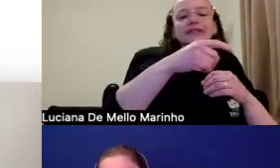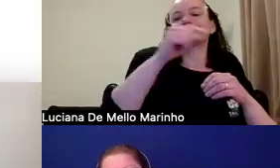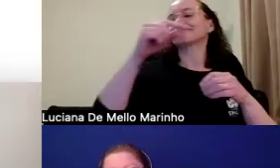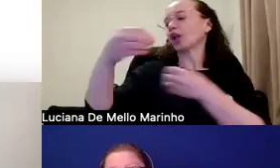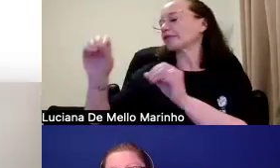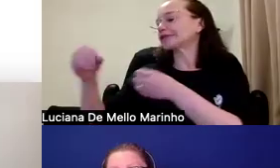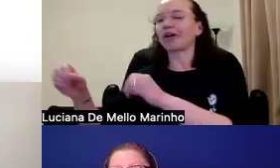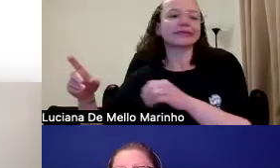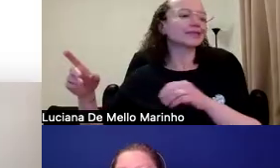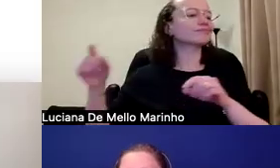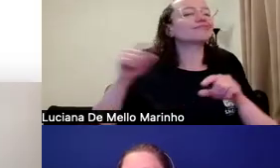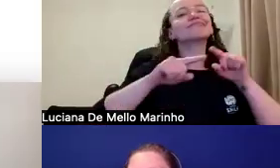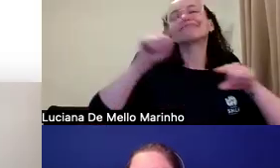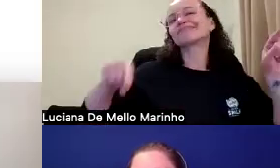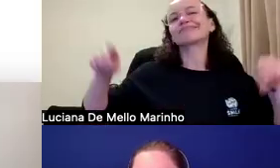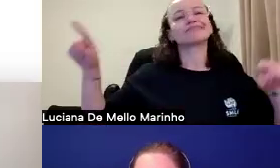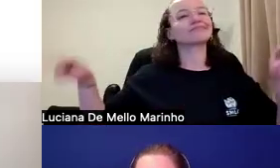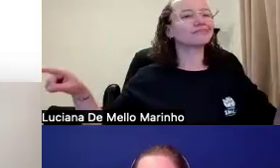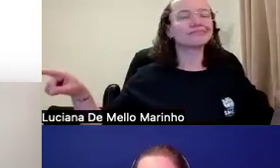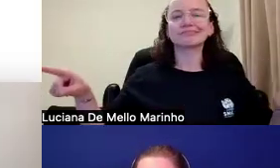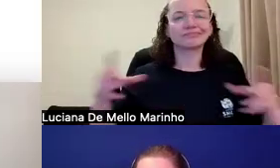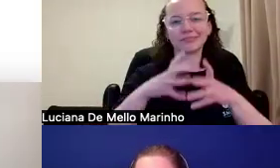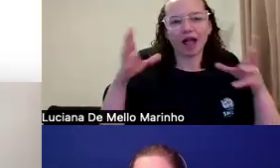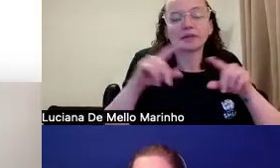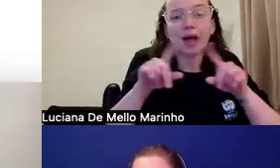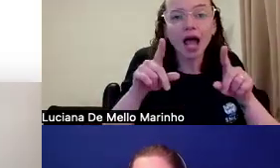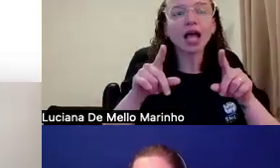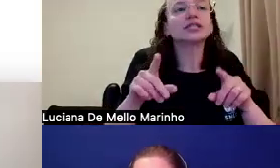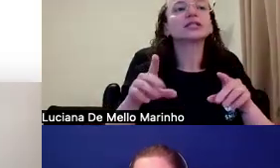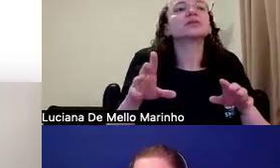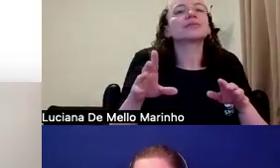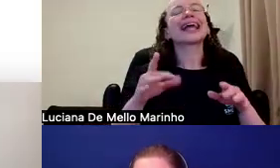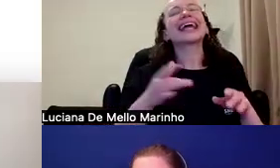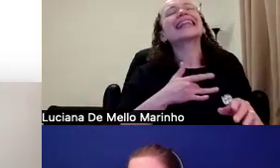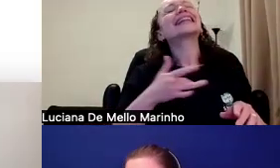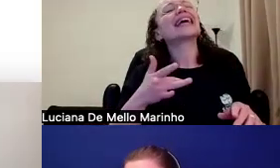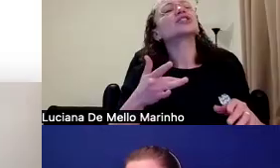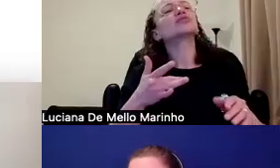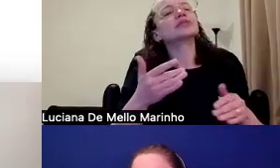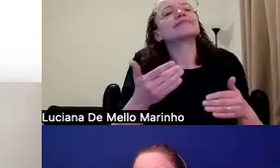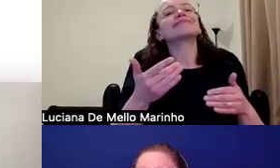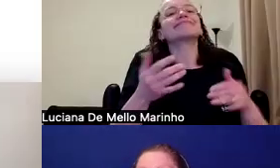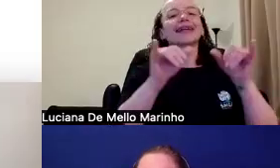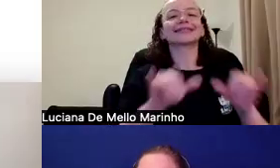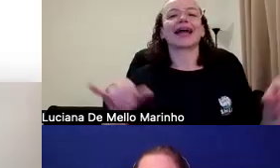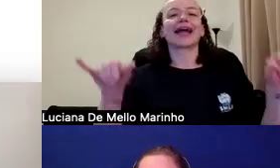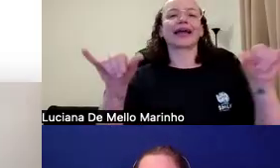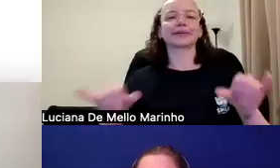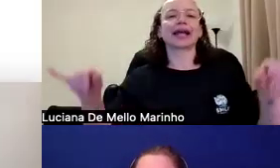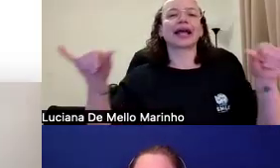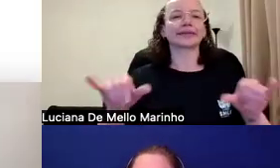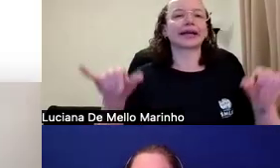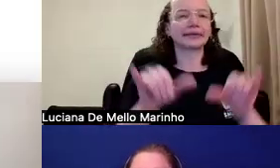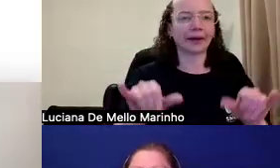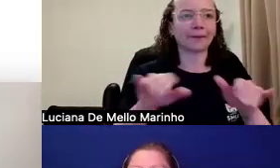understand that the various offices, they have different ways that they approach things. There's a lot, but it tends